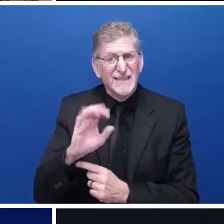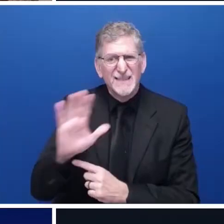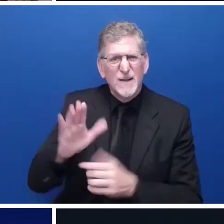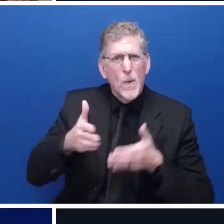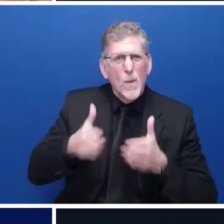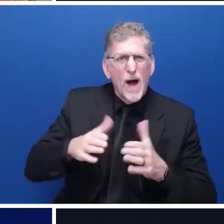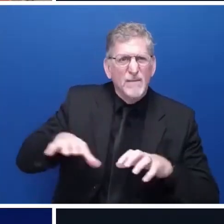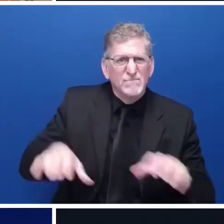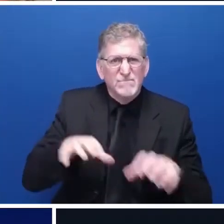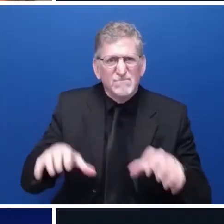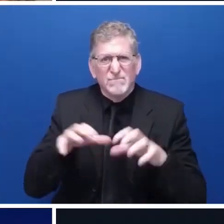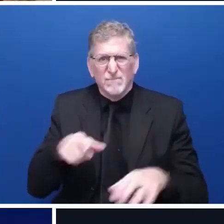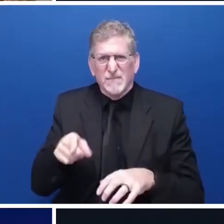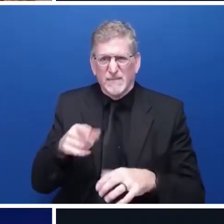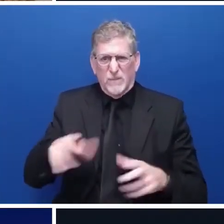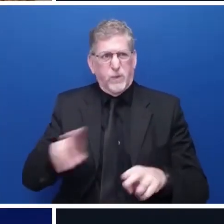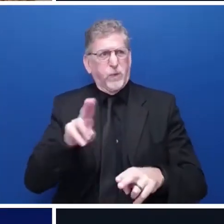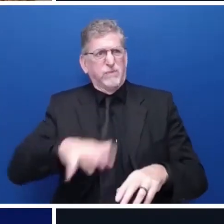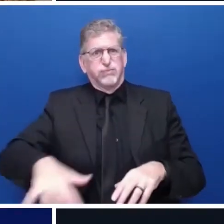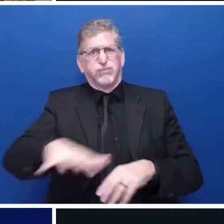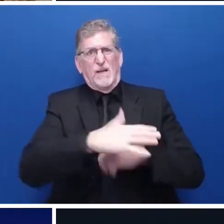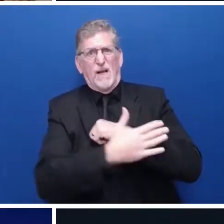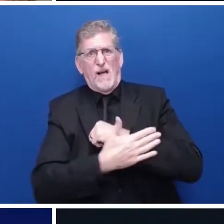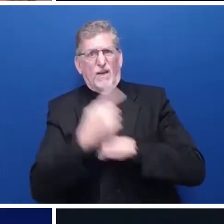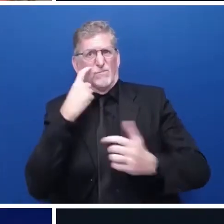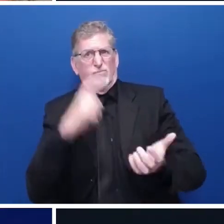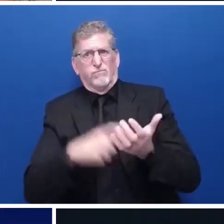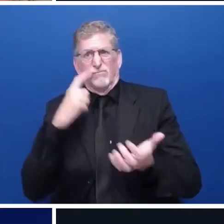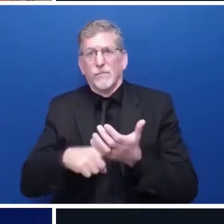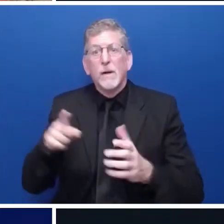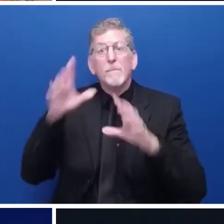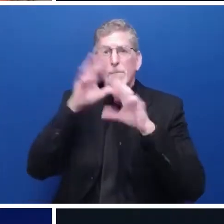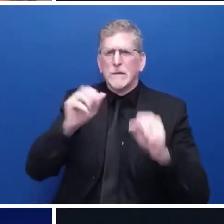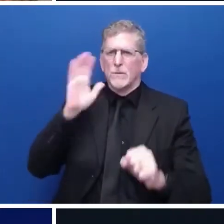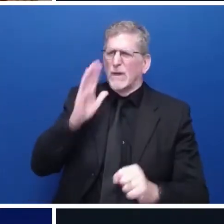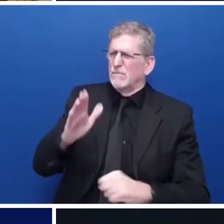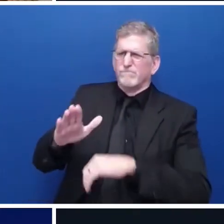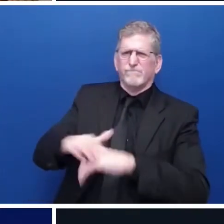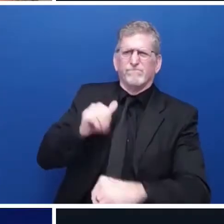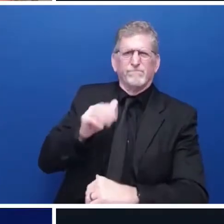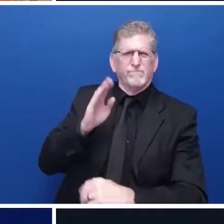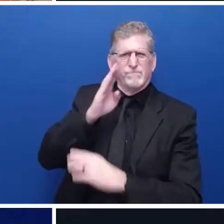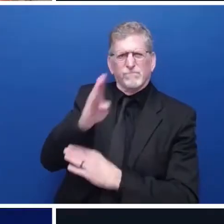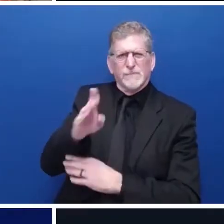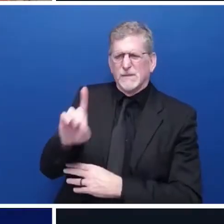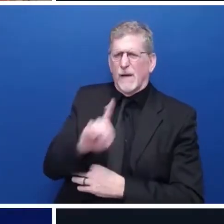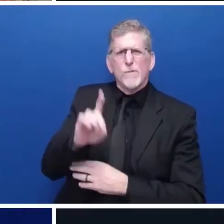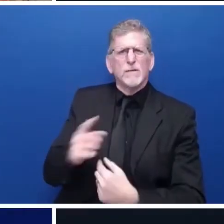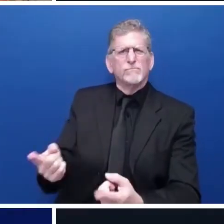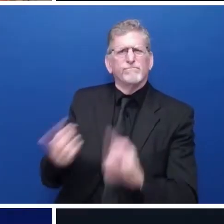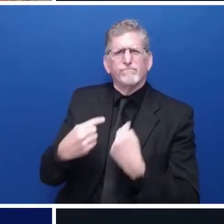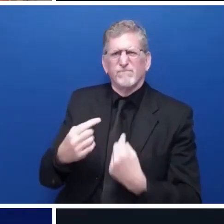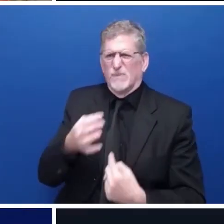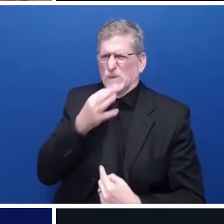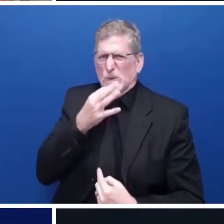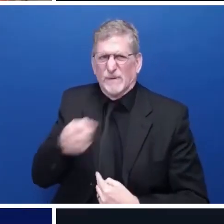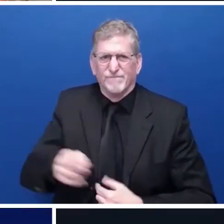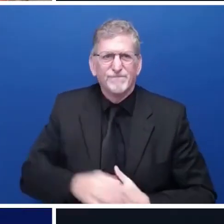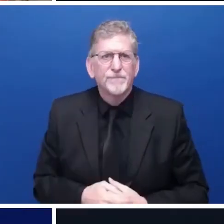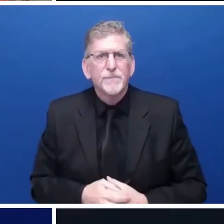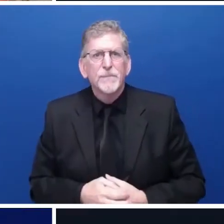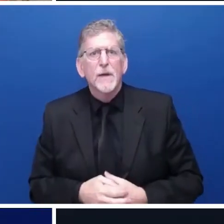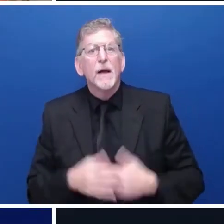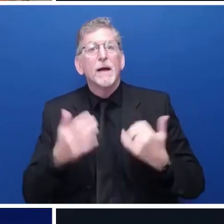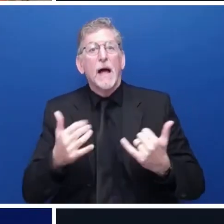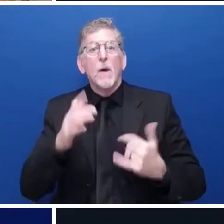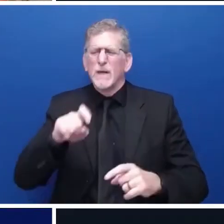the chamber to fund border security and the department. And he is going to end on a note talking and hearkening back to the fact